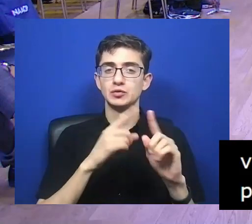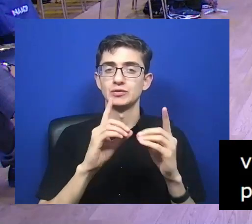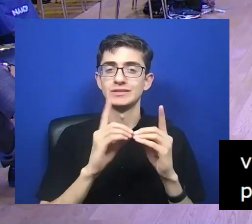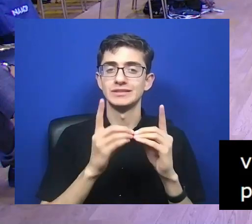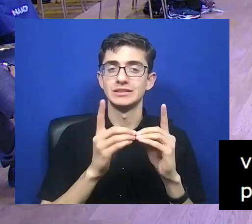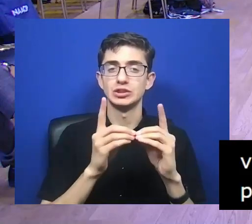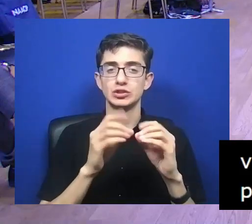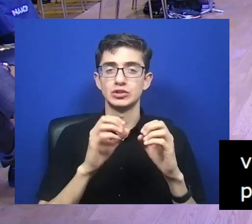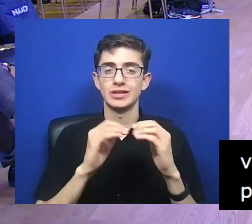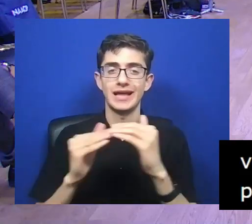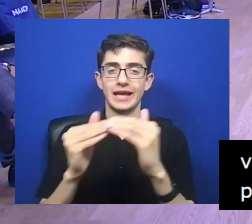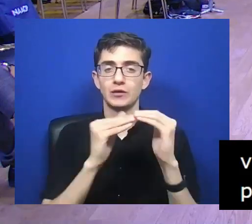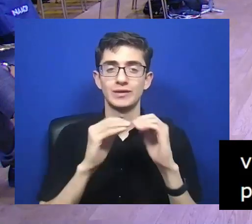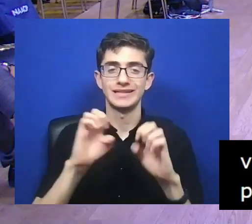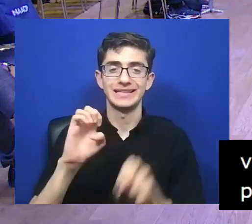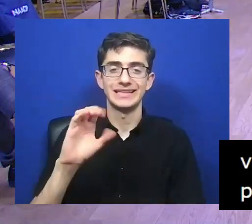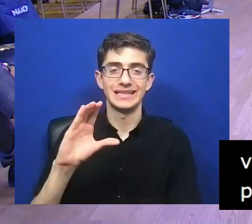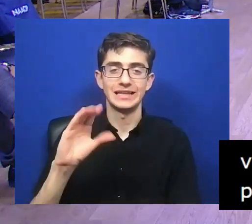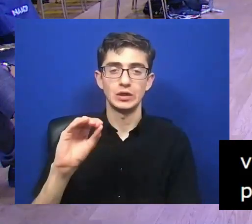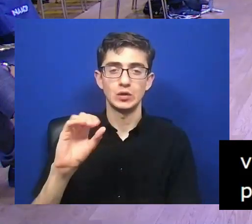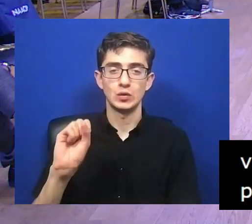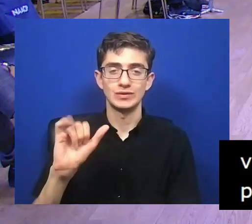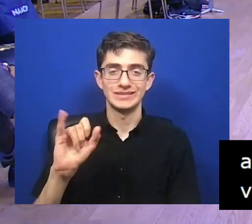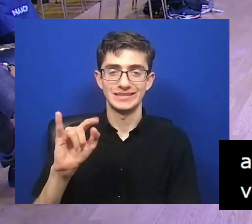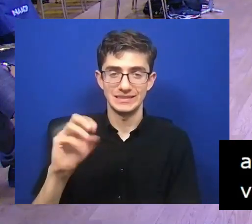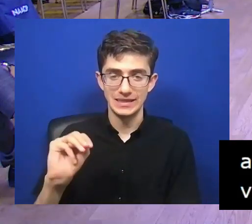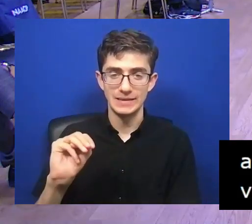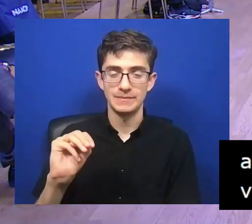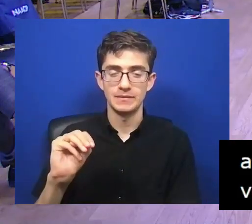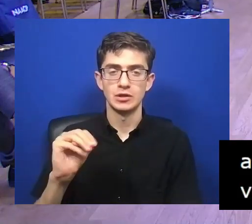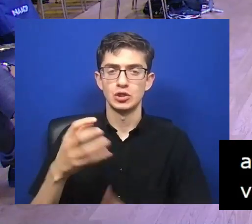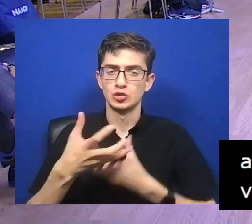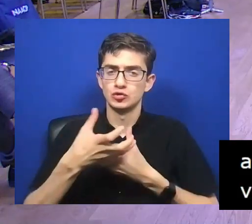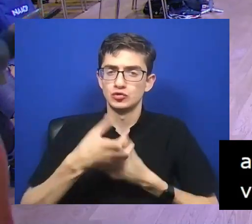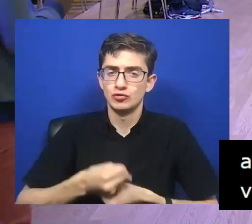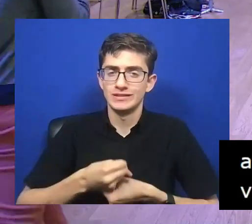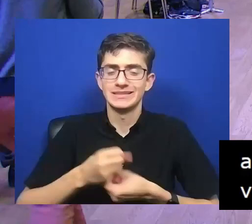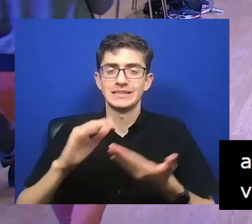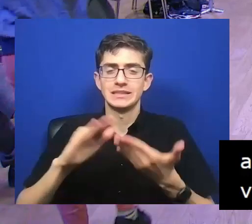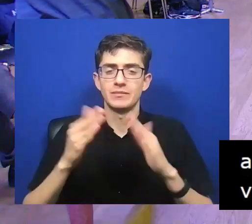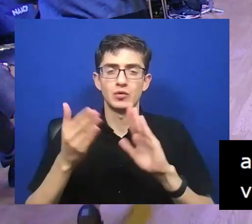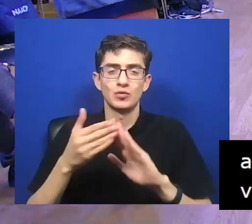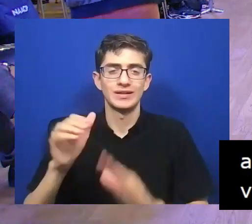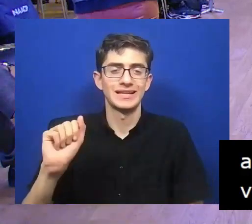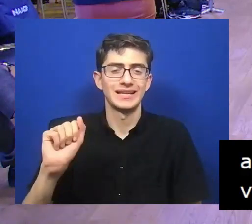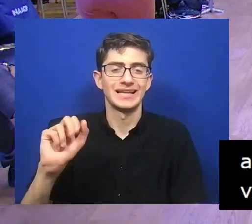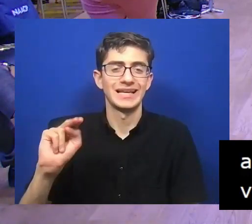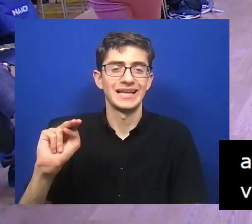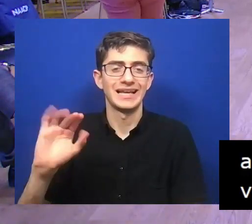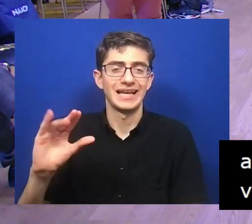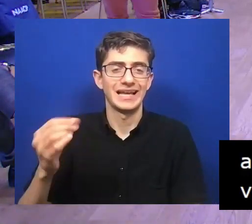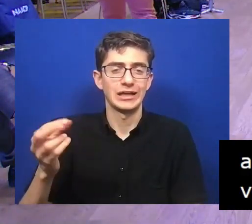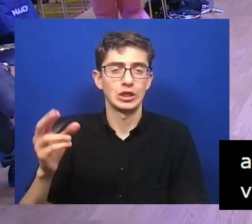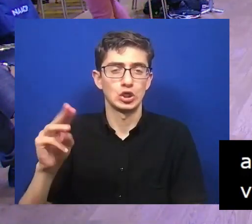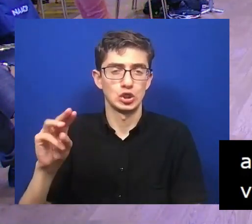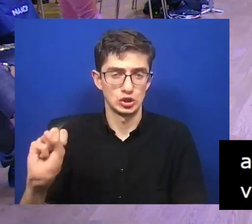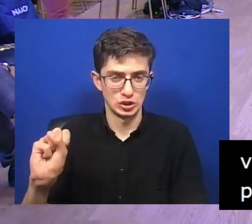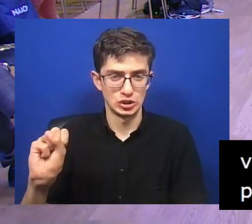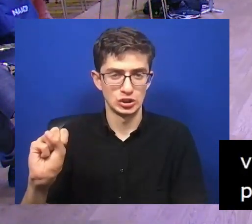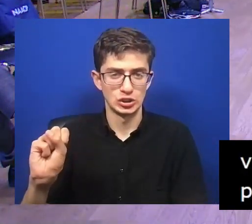community anchors. That's sort of the title in some ways. So what we're looking at